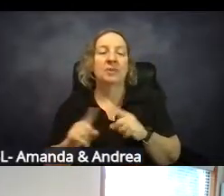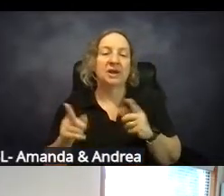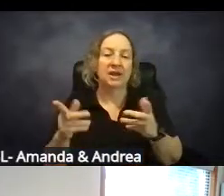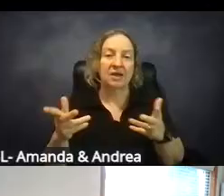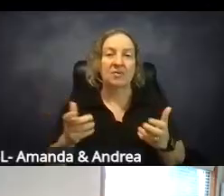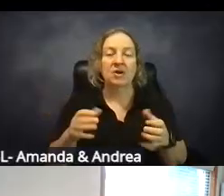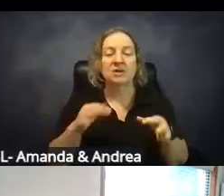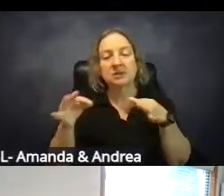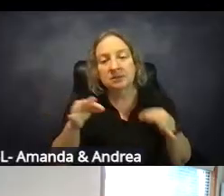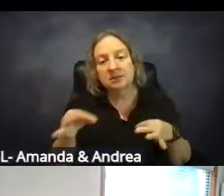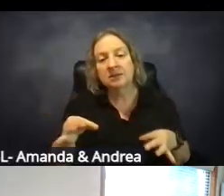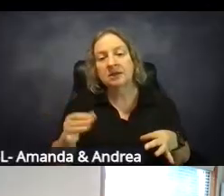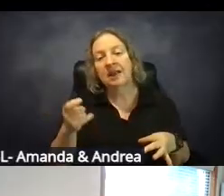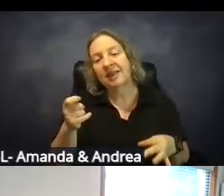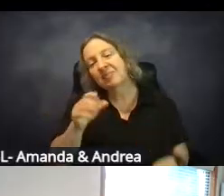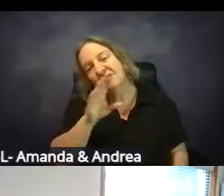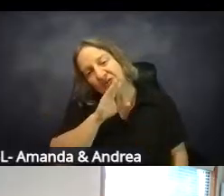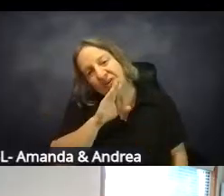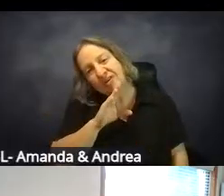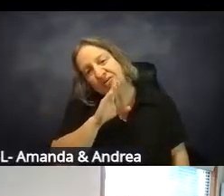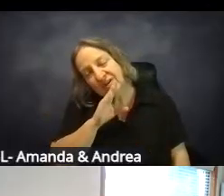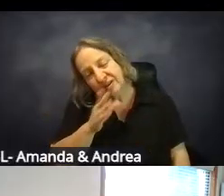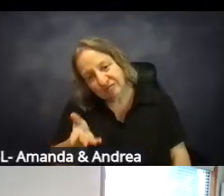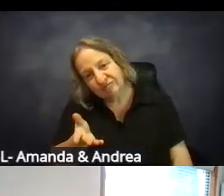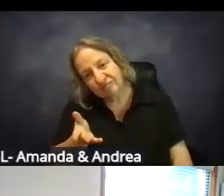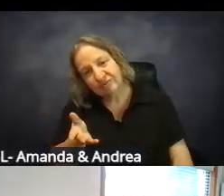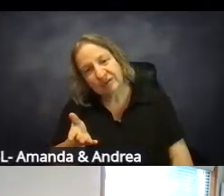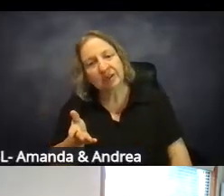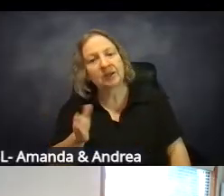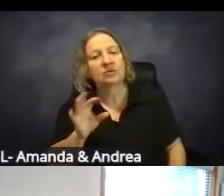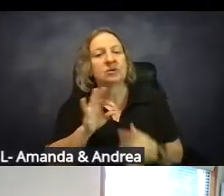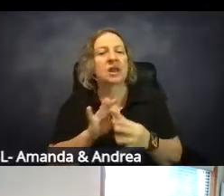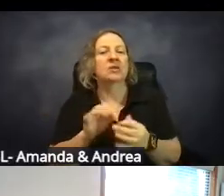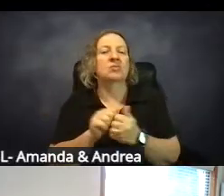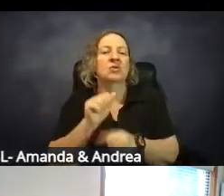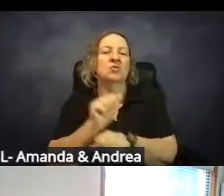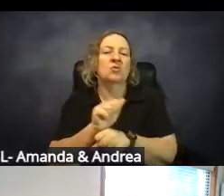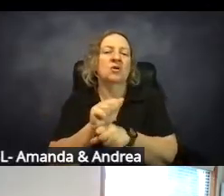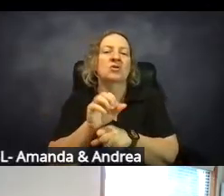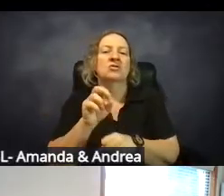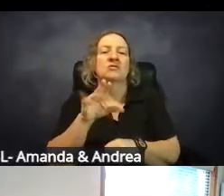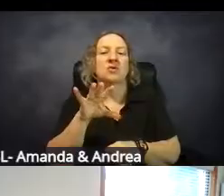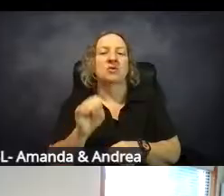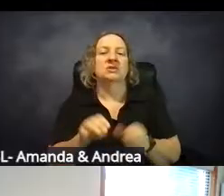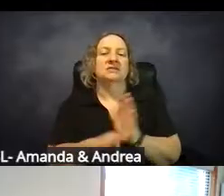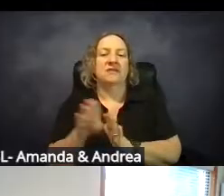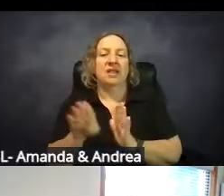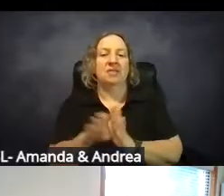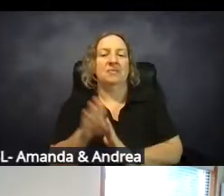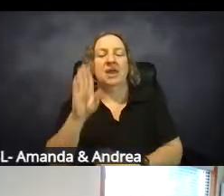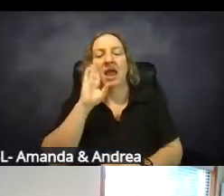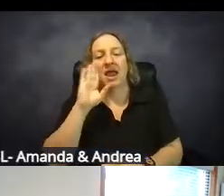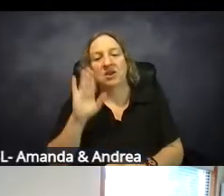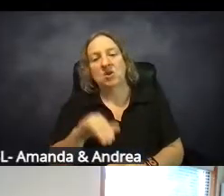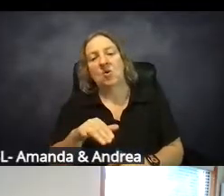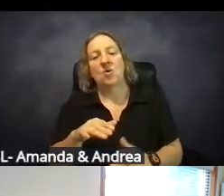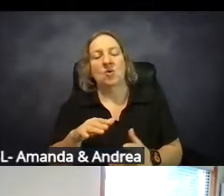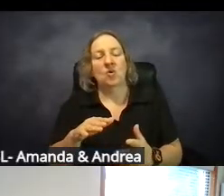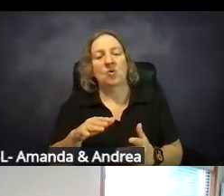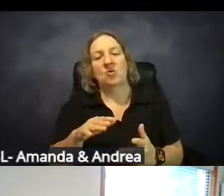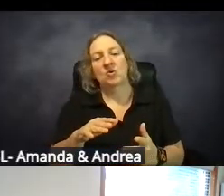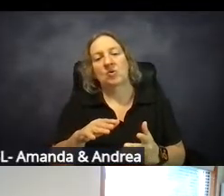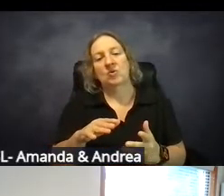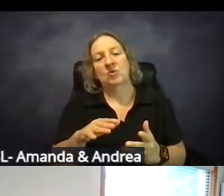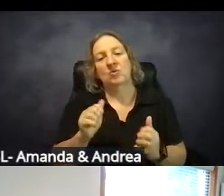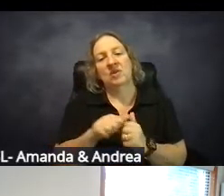a little frustration as it relates to workforce development. And I know this is something that's likely shared with other